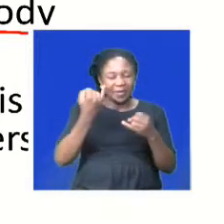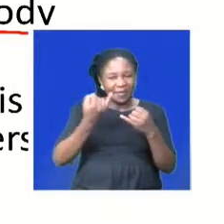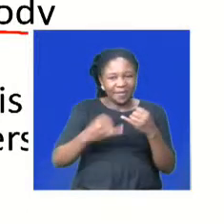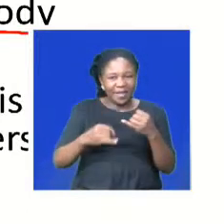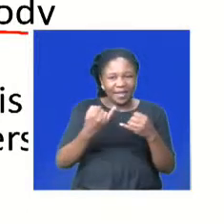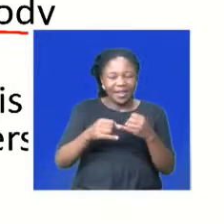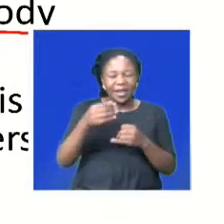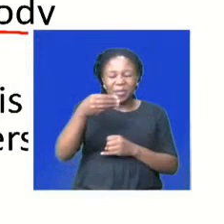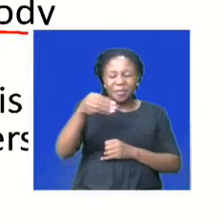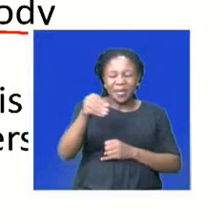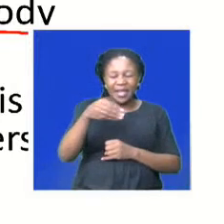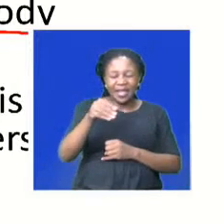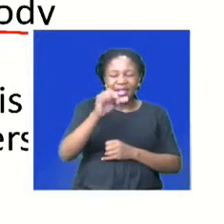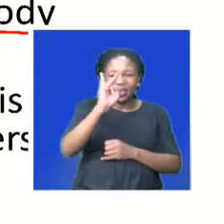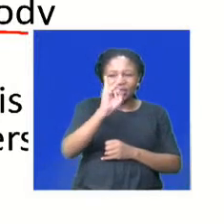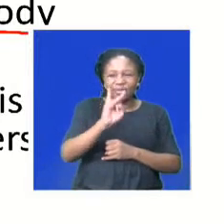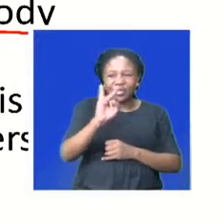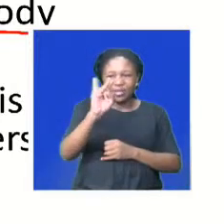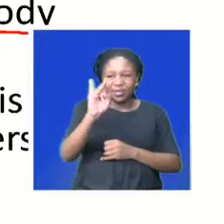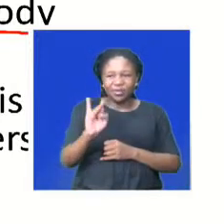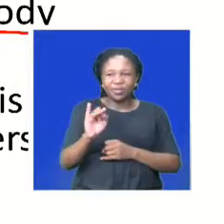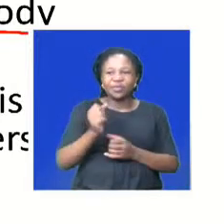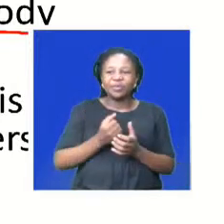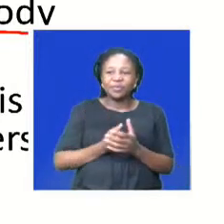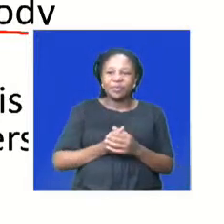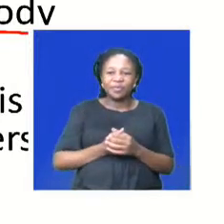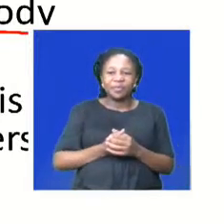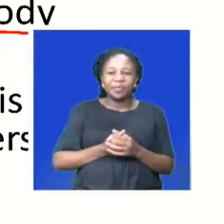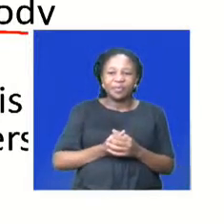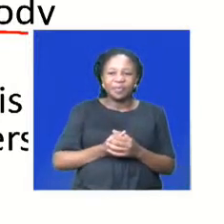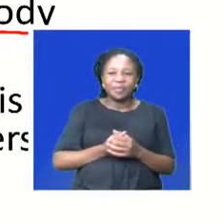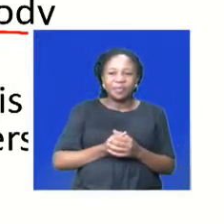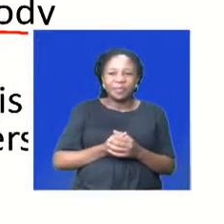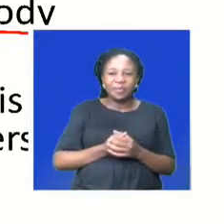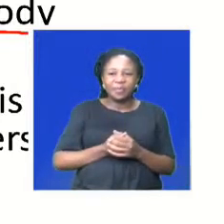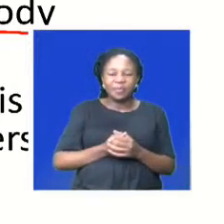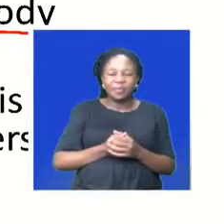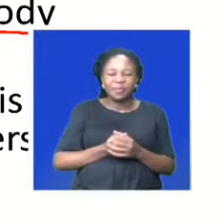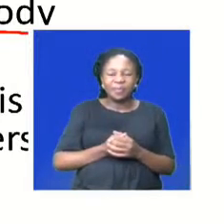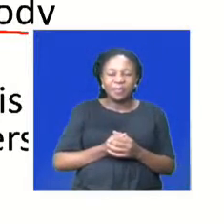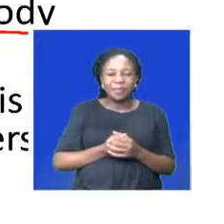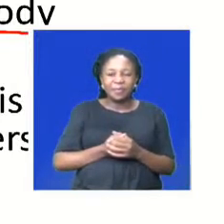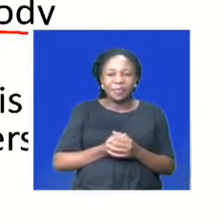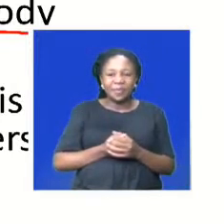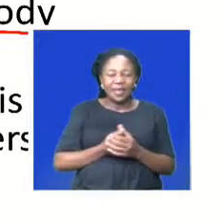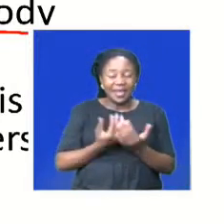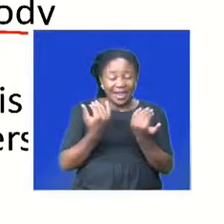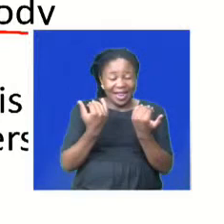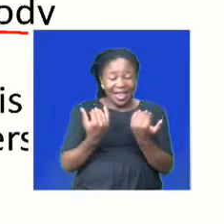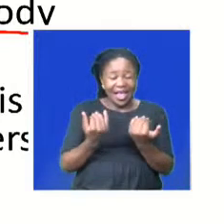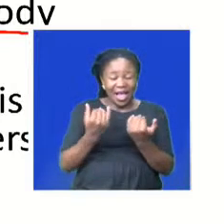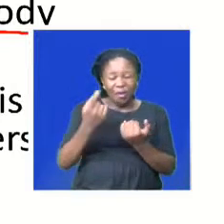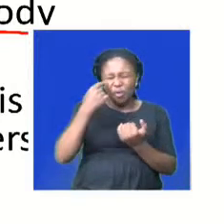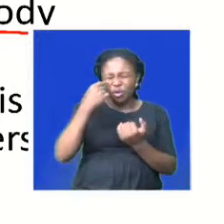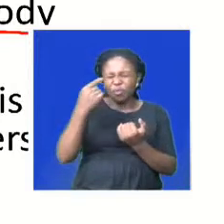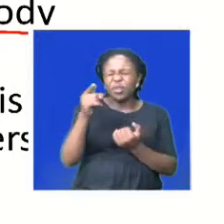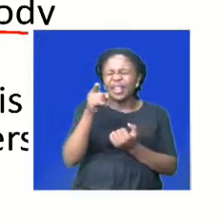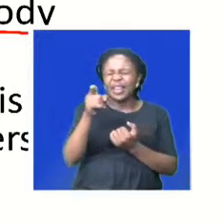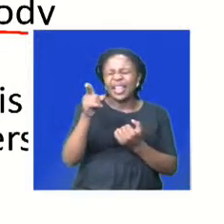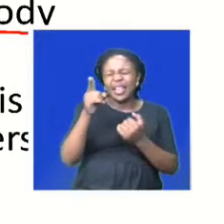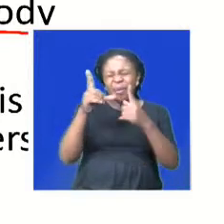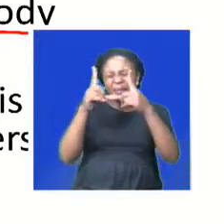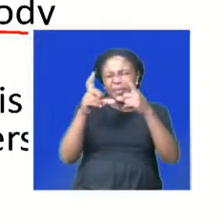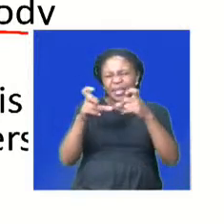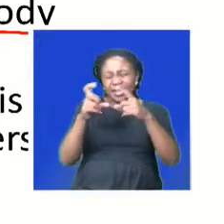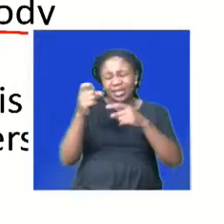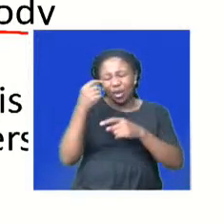on page 22, you are going to say what sense that girl in those pictures is